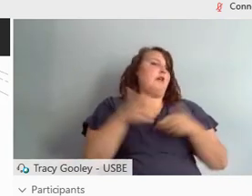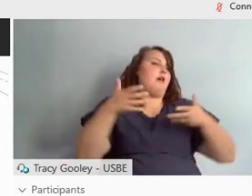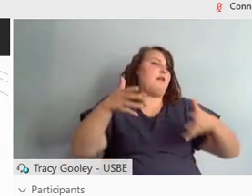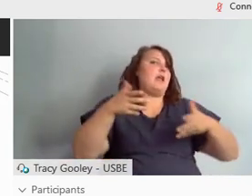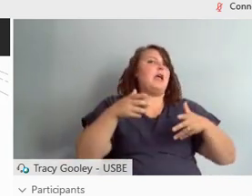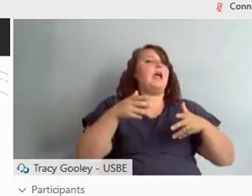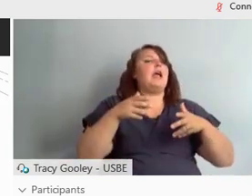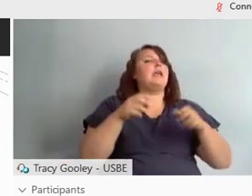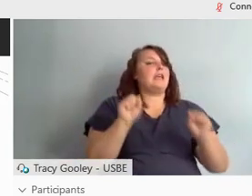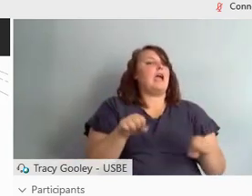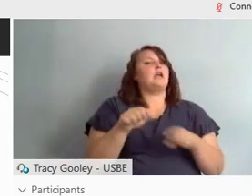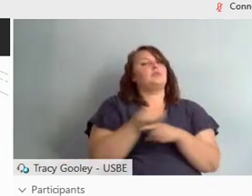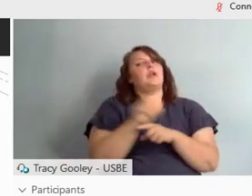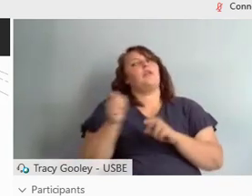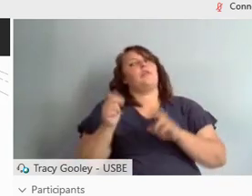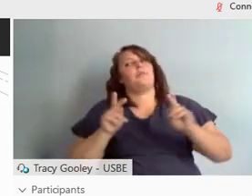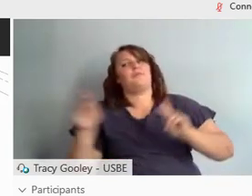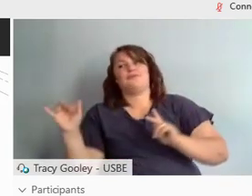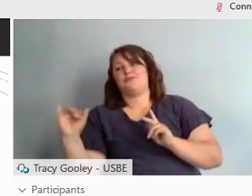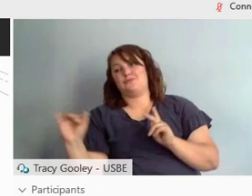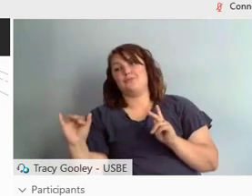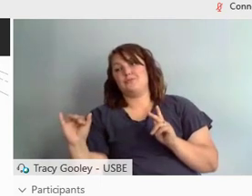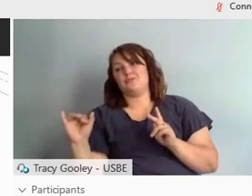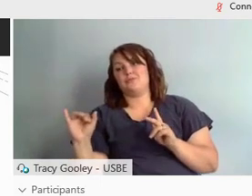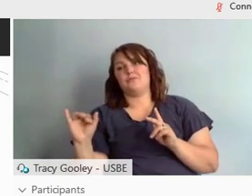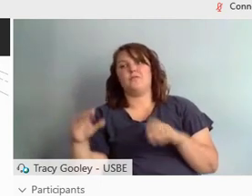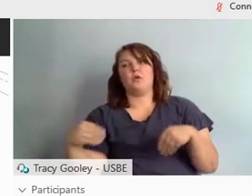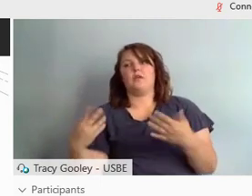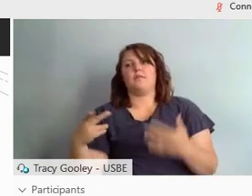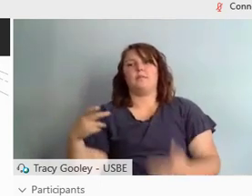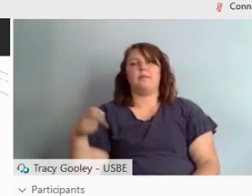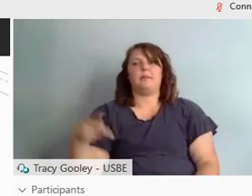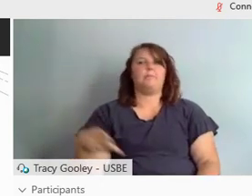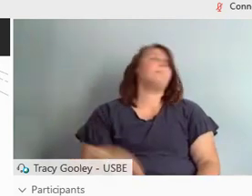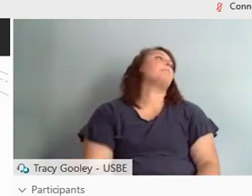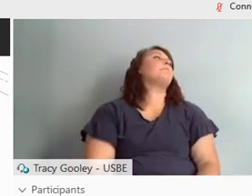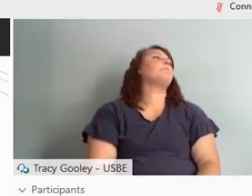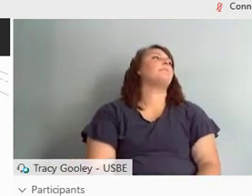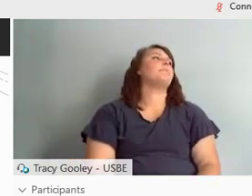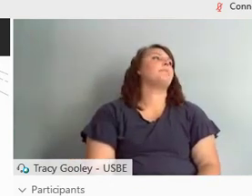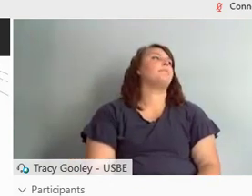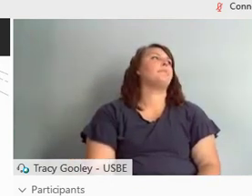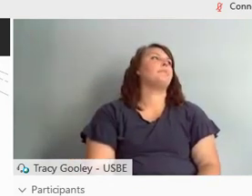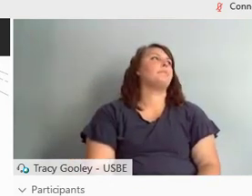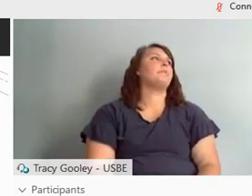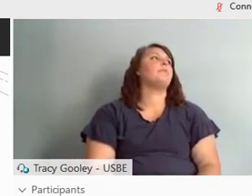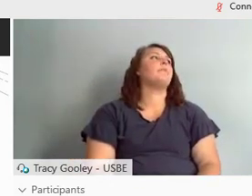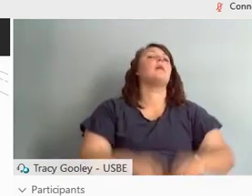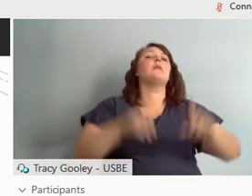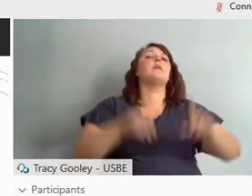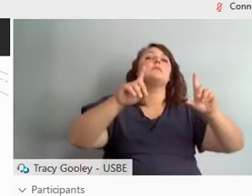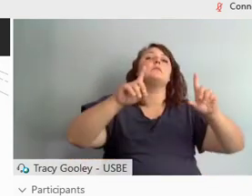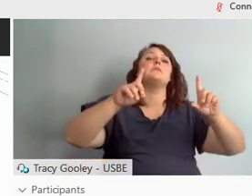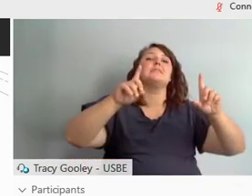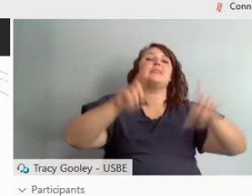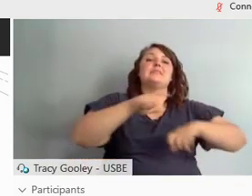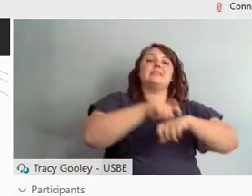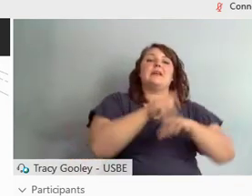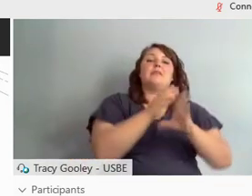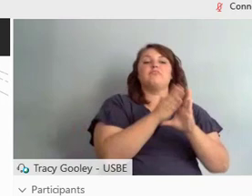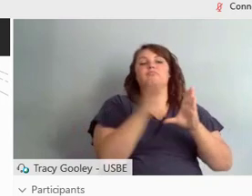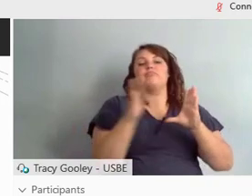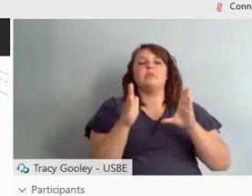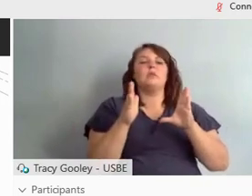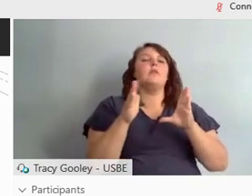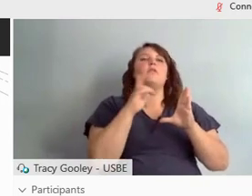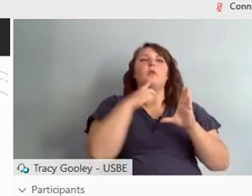also train other people on the PEEP administration. So the testing window for the PEEP, it needs to